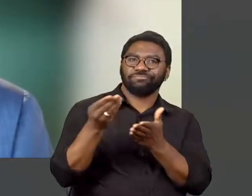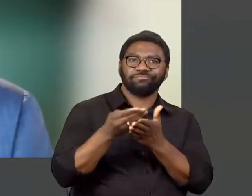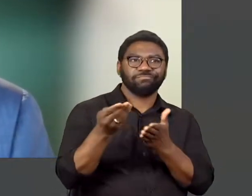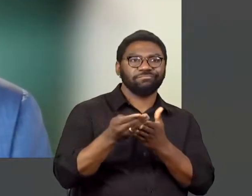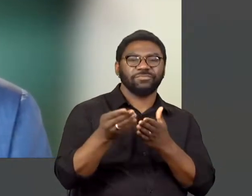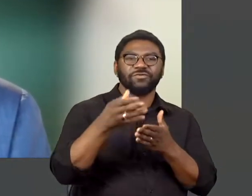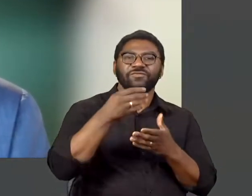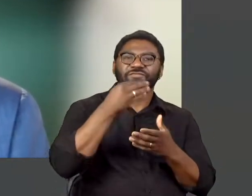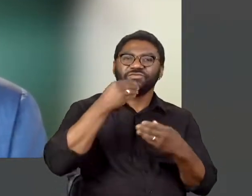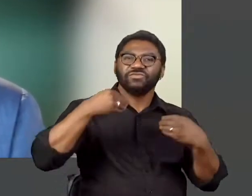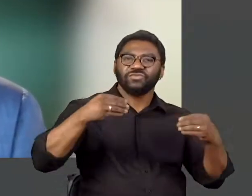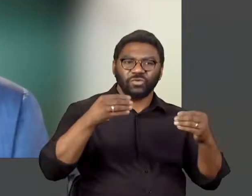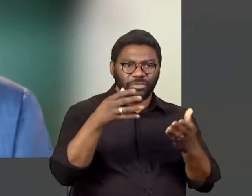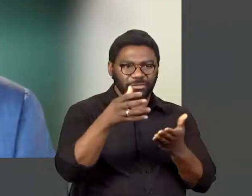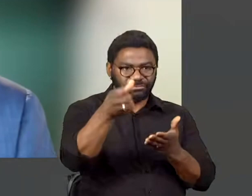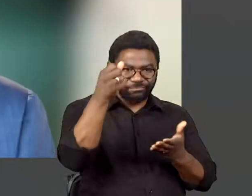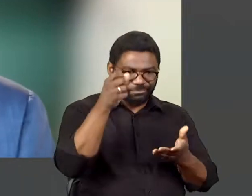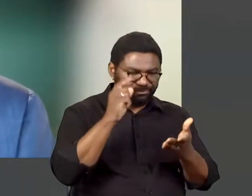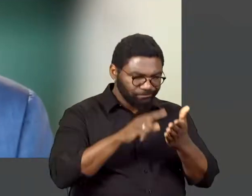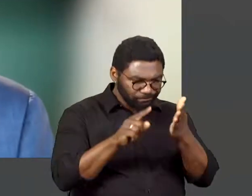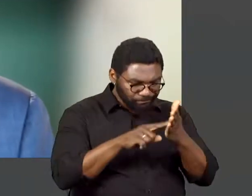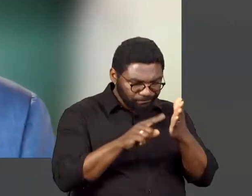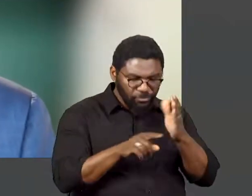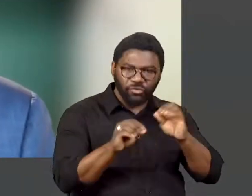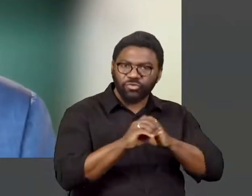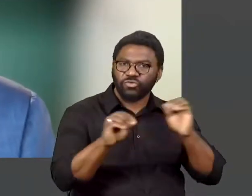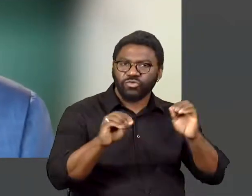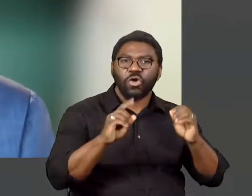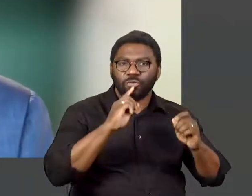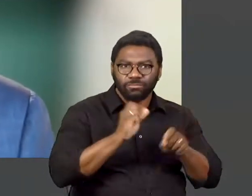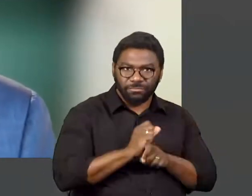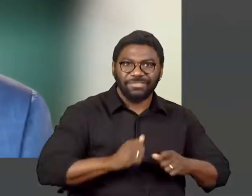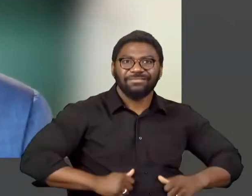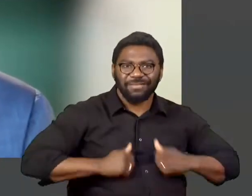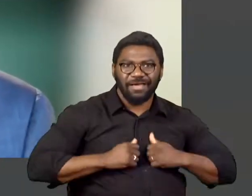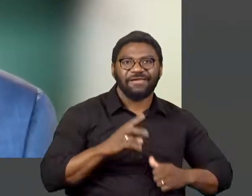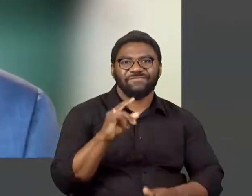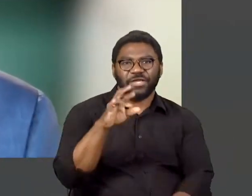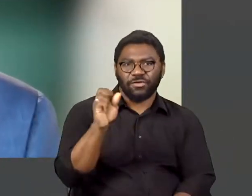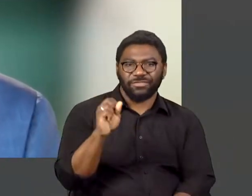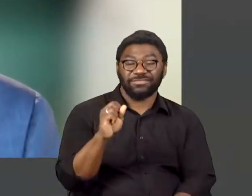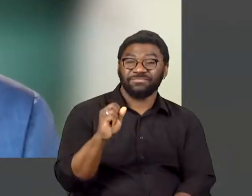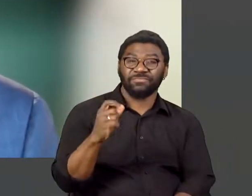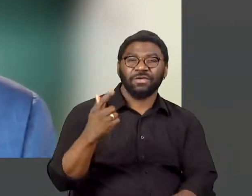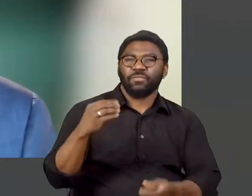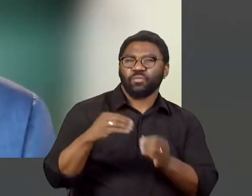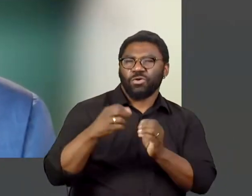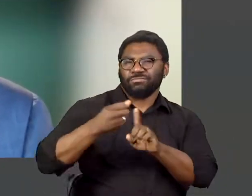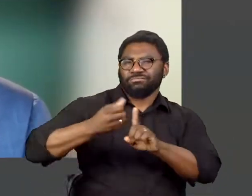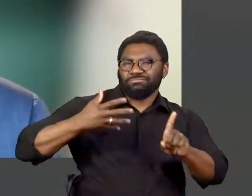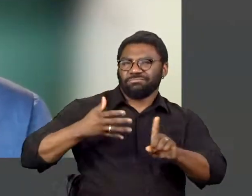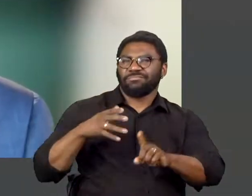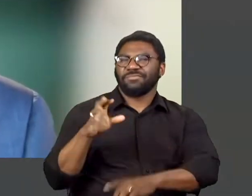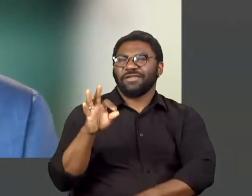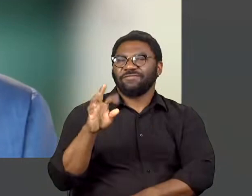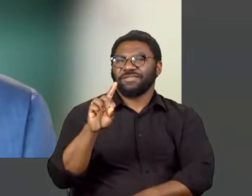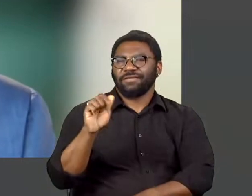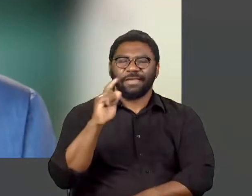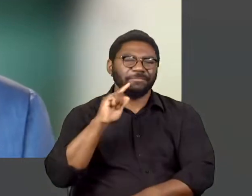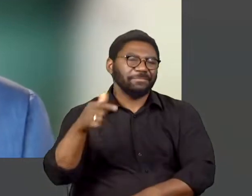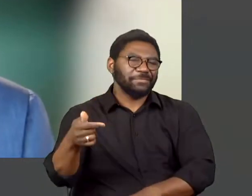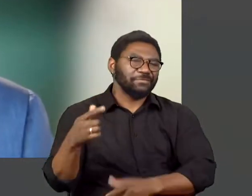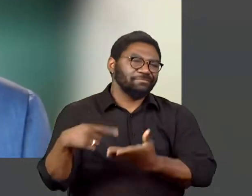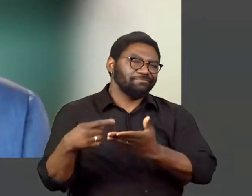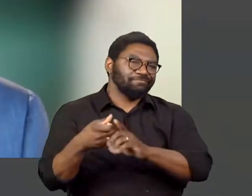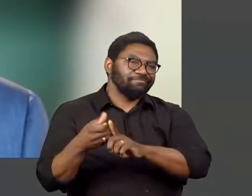live virus in these products. I'll leave the additional discussion about milk and its safety to my colleagues at FDA for them to cover. All